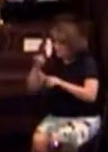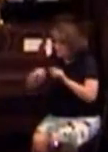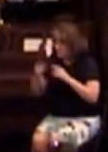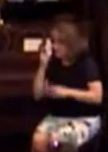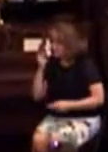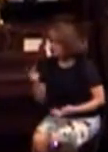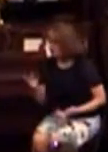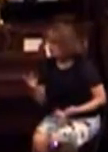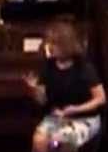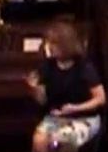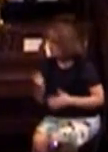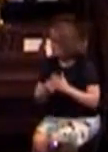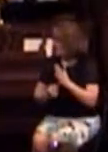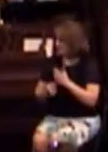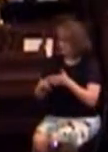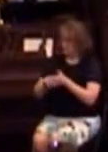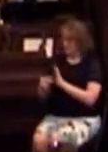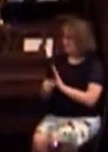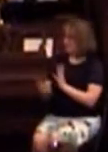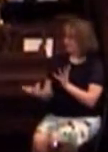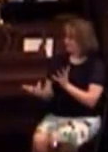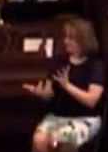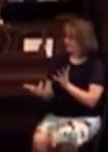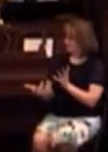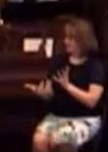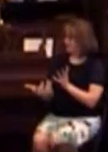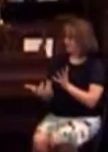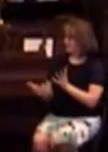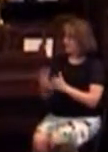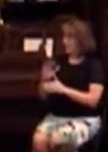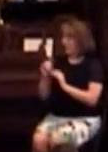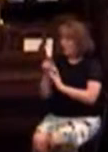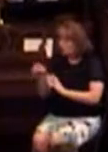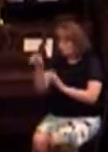is feel, smell, touch,